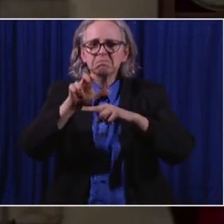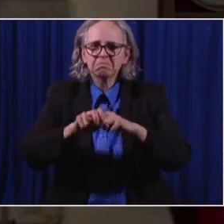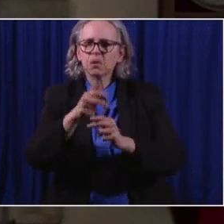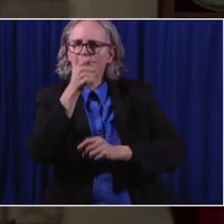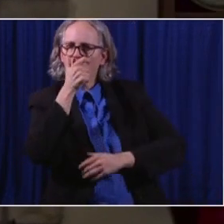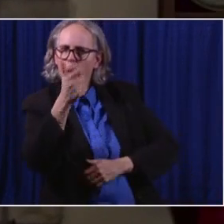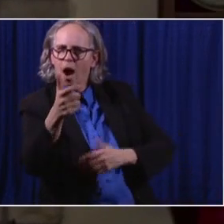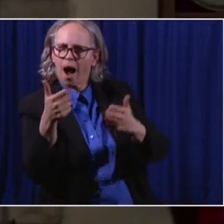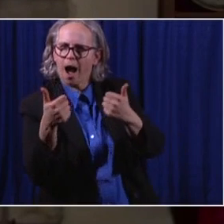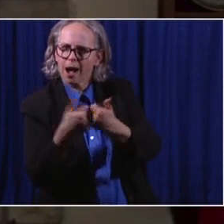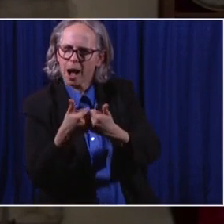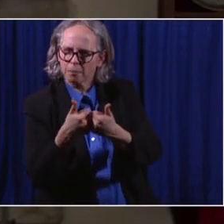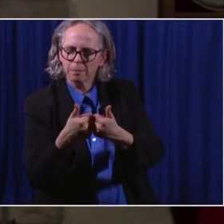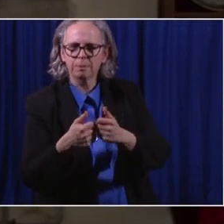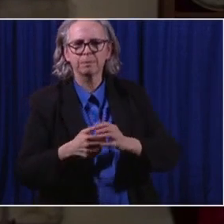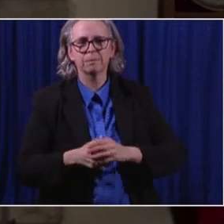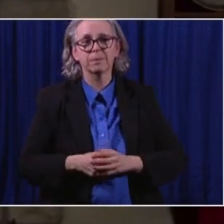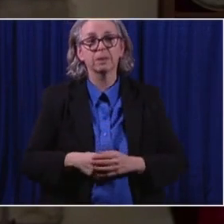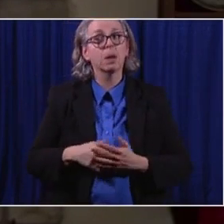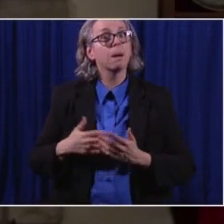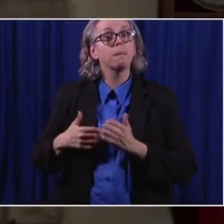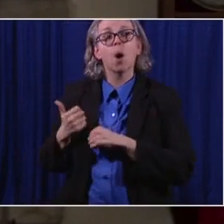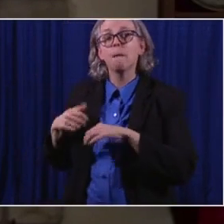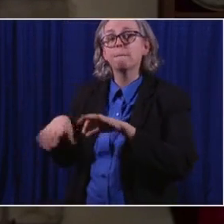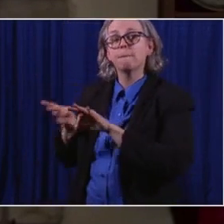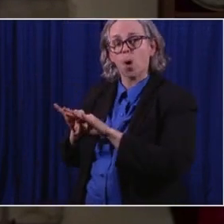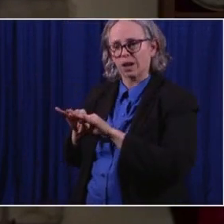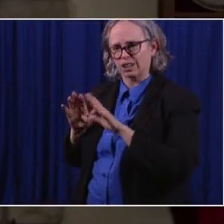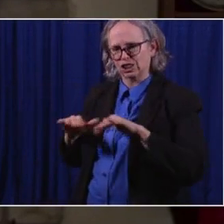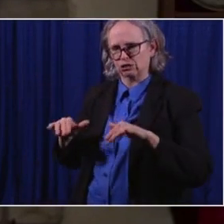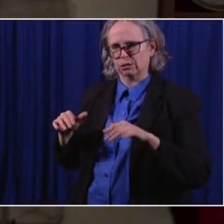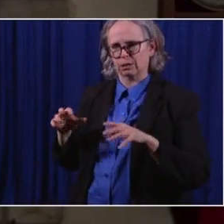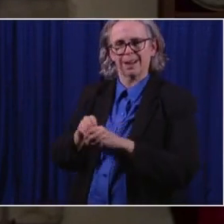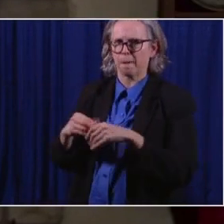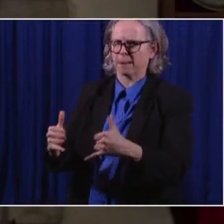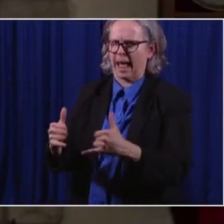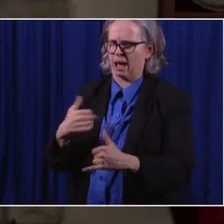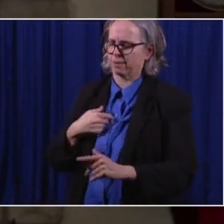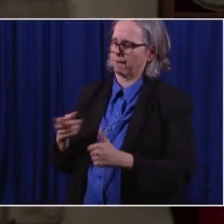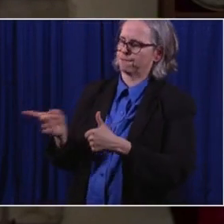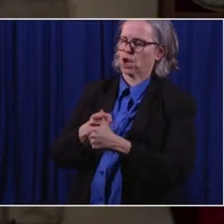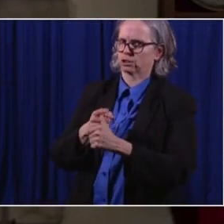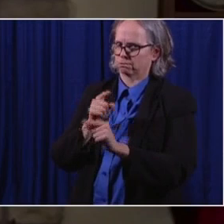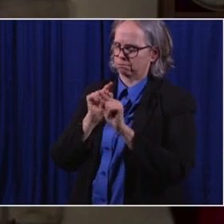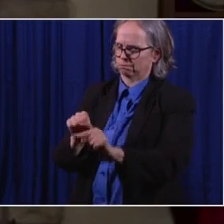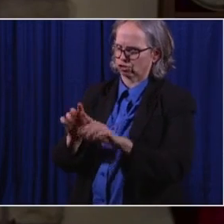the most important thing is the kids get to play. And that's what our